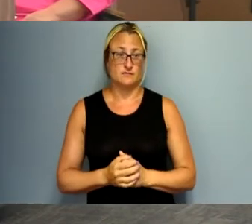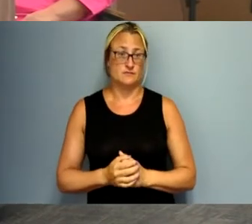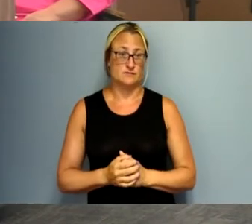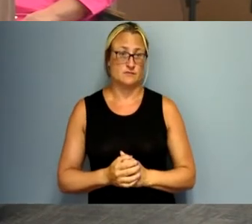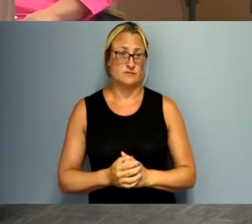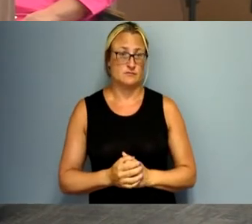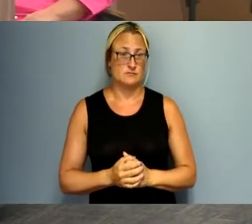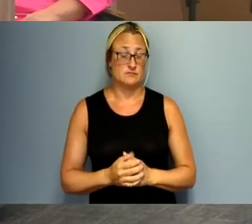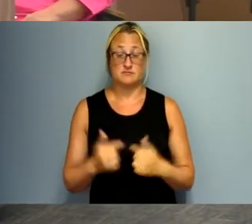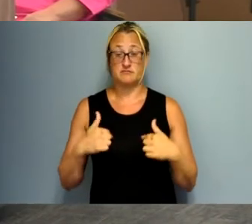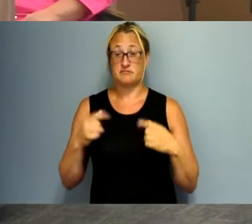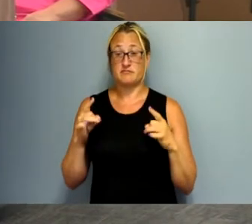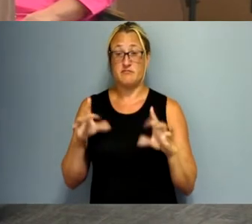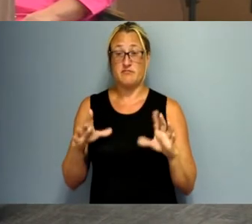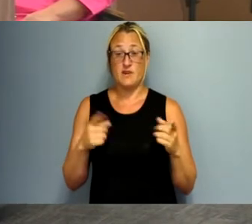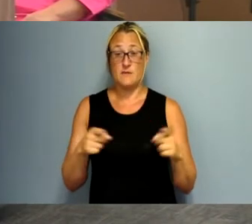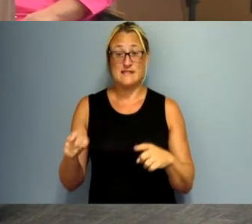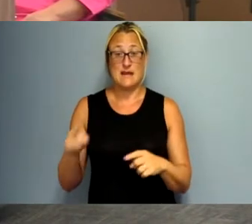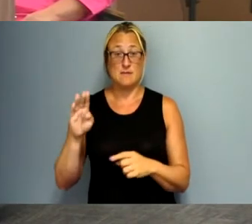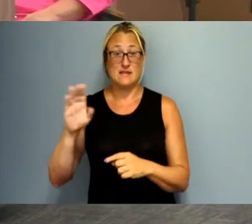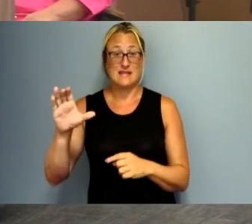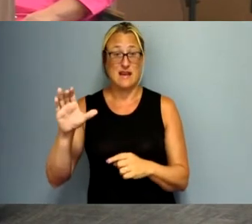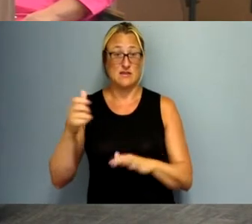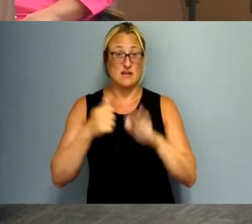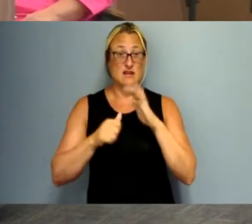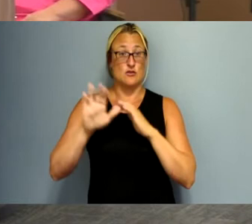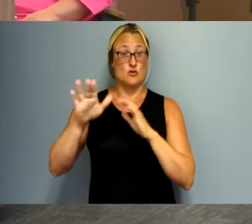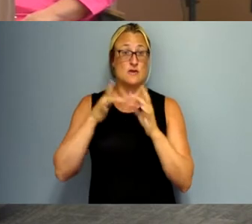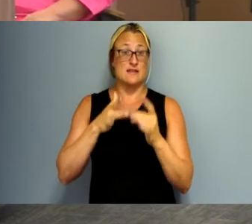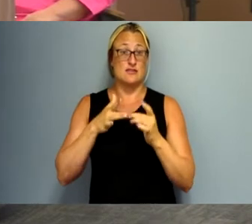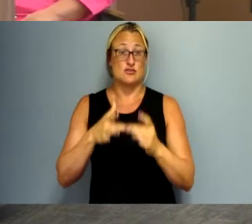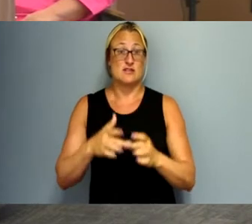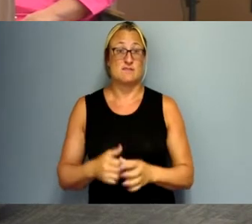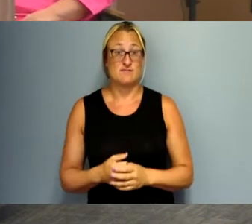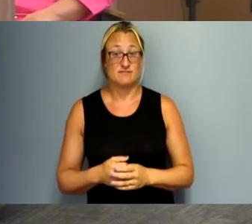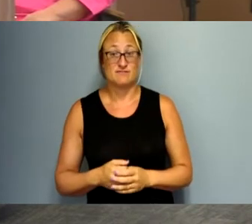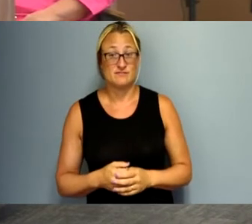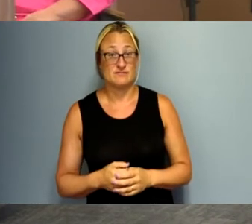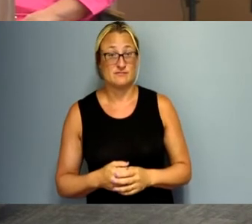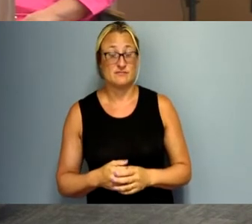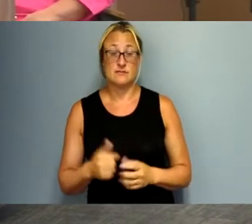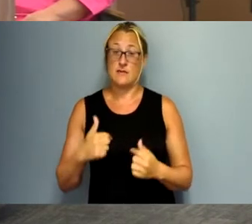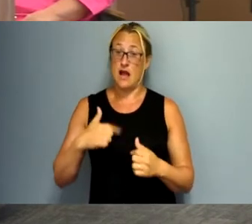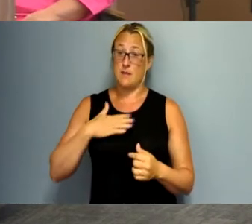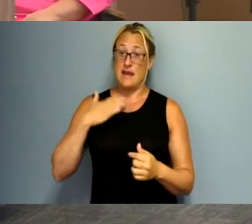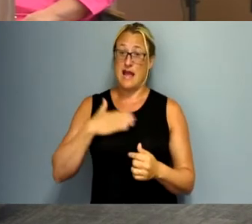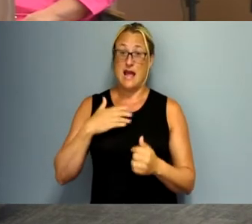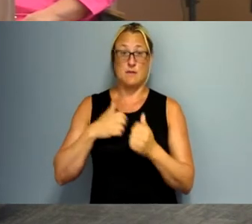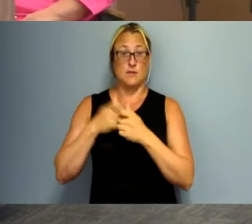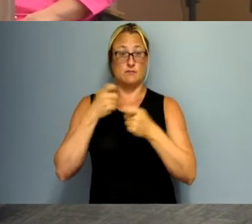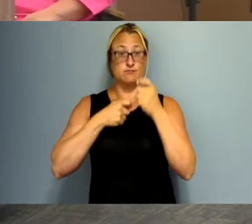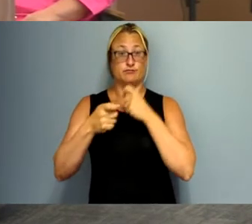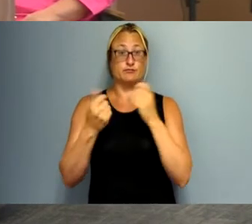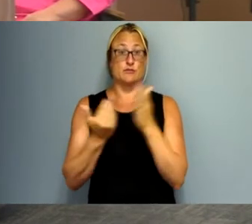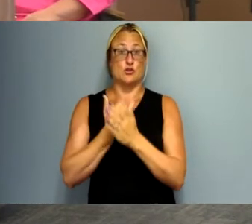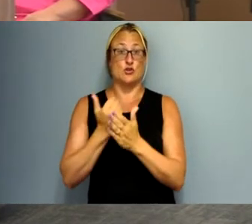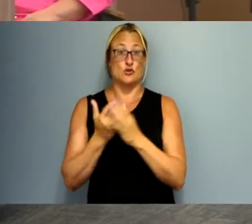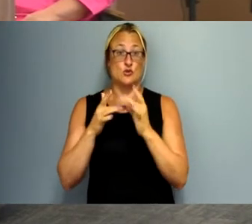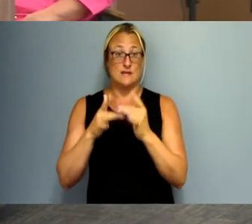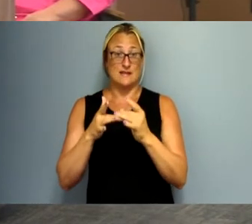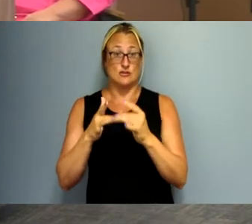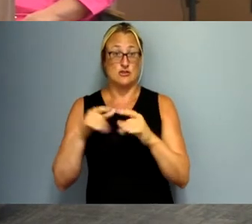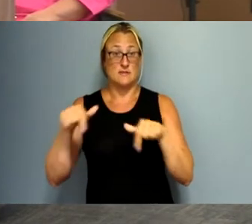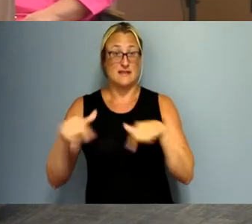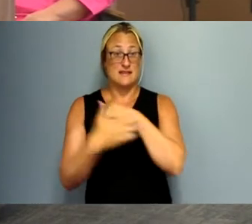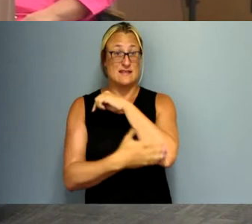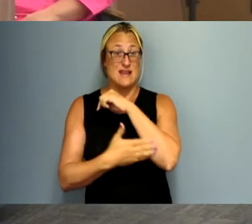I don't like what's happening in this county under your leadership. I'll be happy when we have new leadership in this county